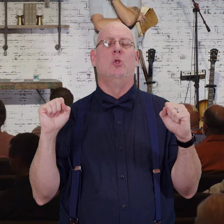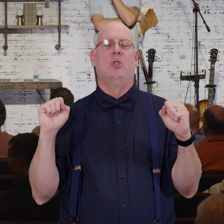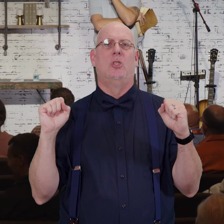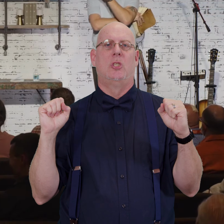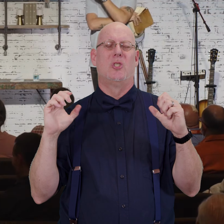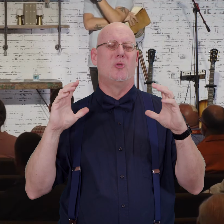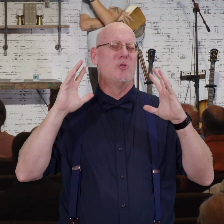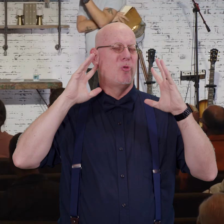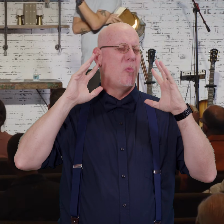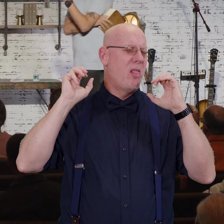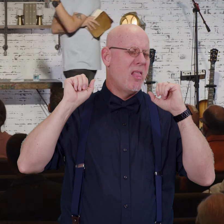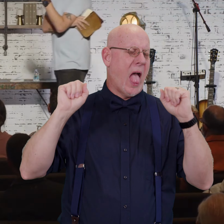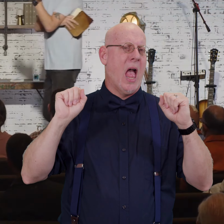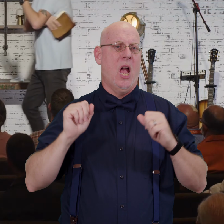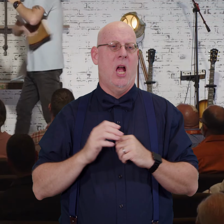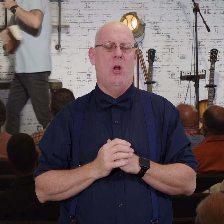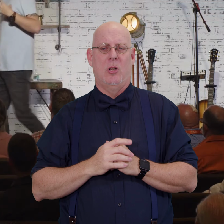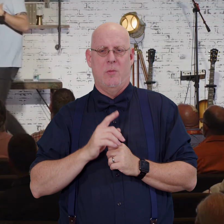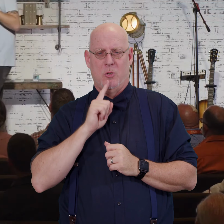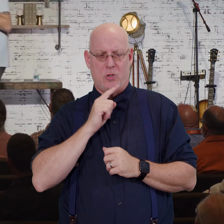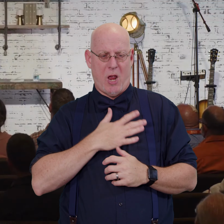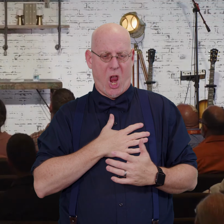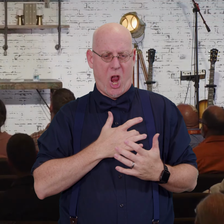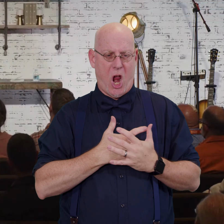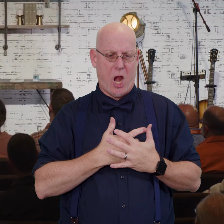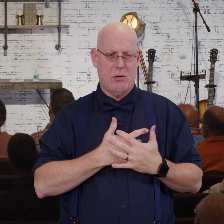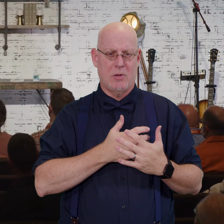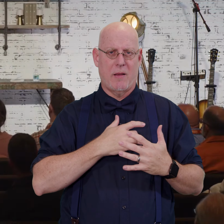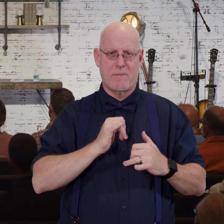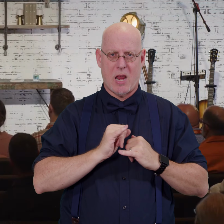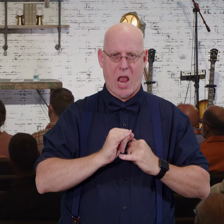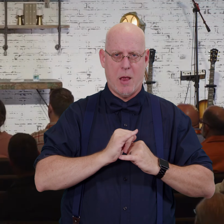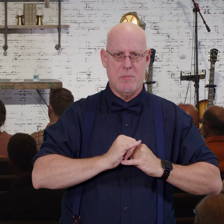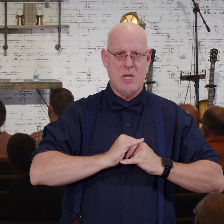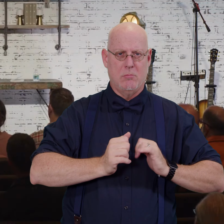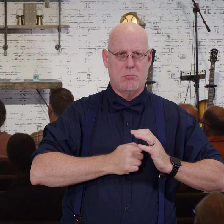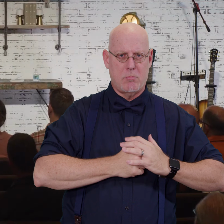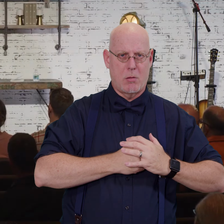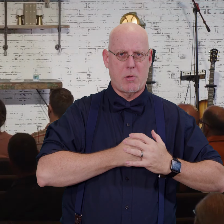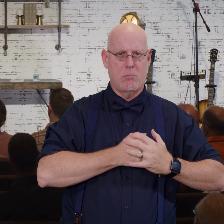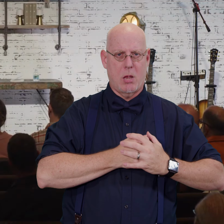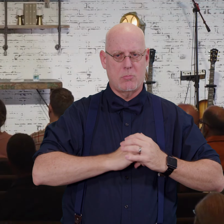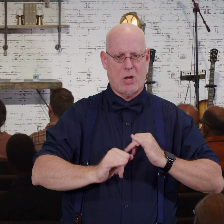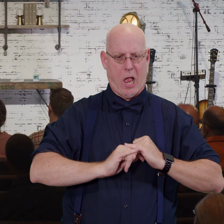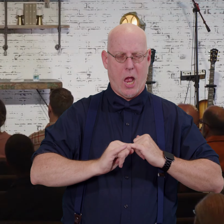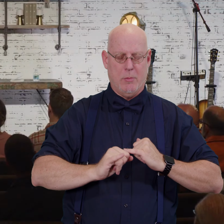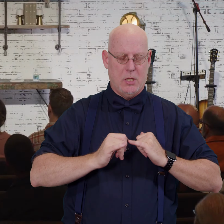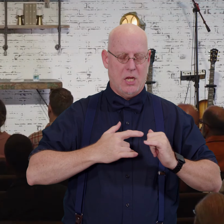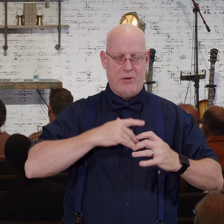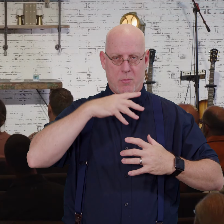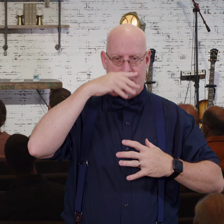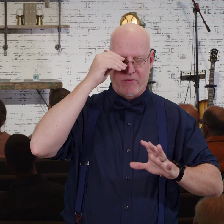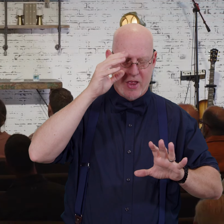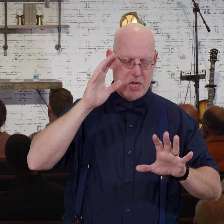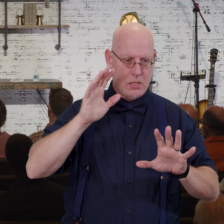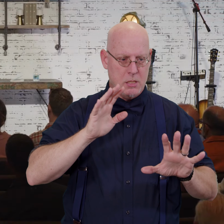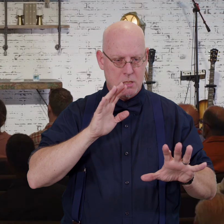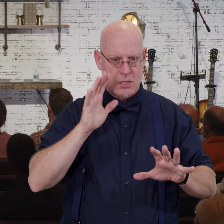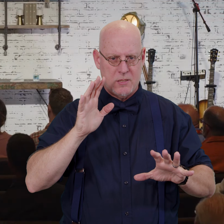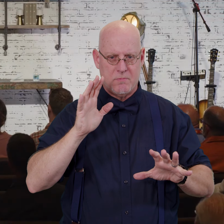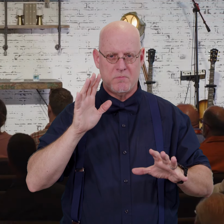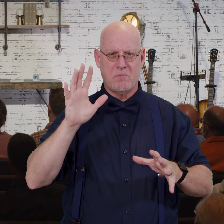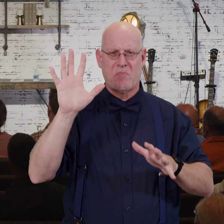I mean, it's just so loud, and I'm pretty sure my heart starts to beat in rhythm with the bass. I feel like I'm gonna faint.